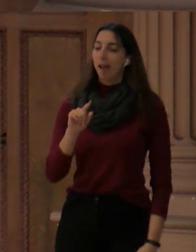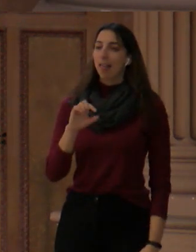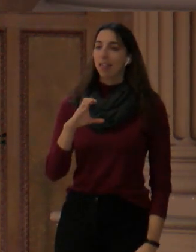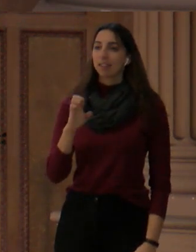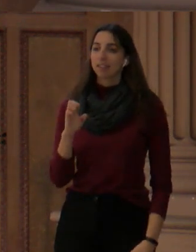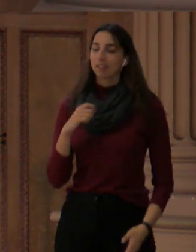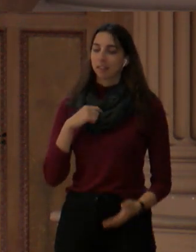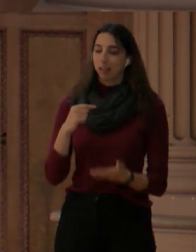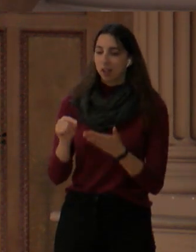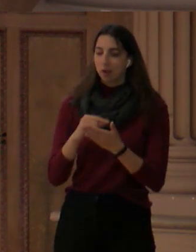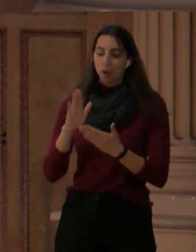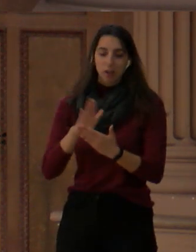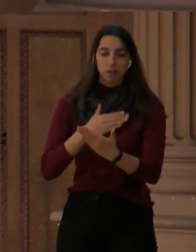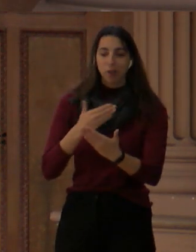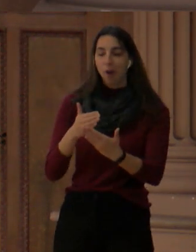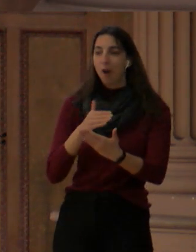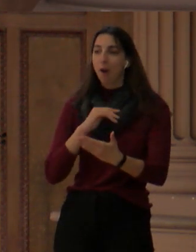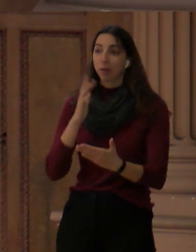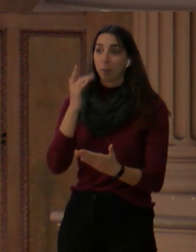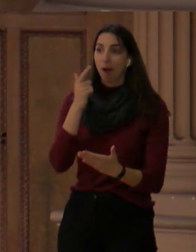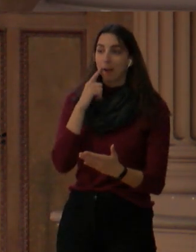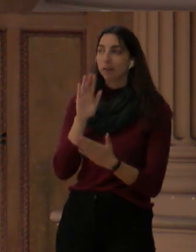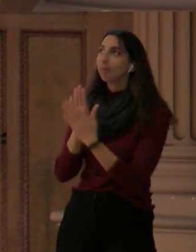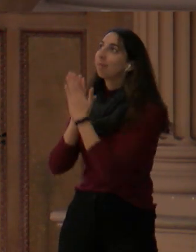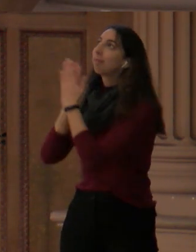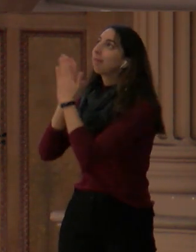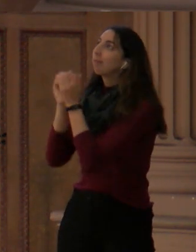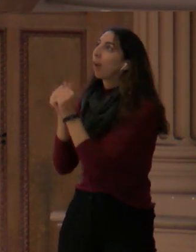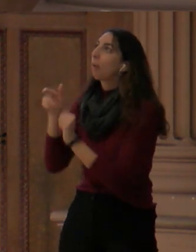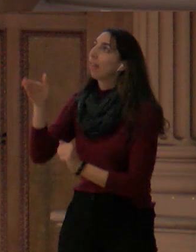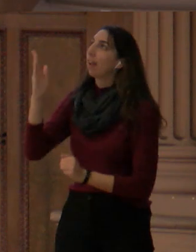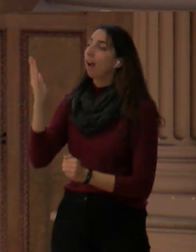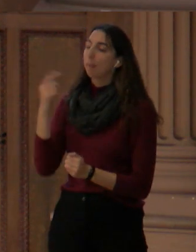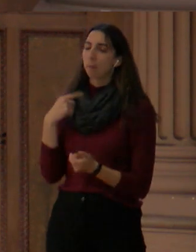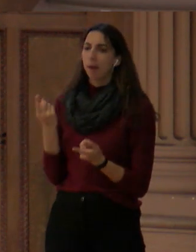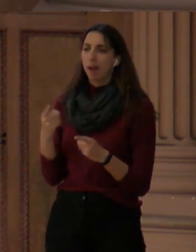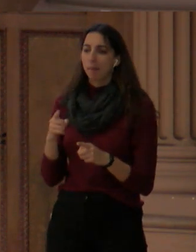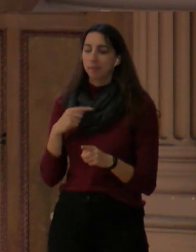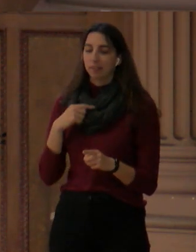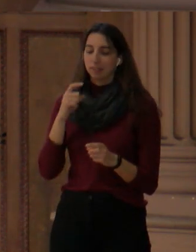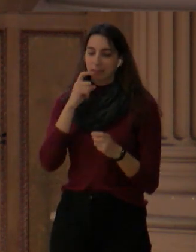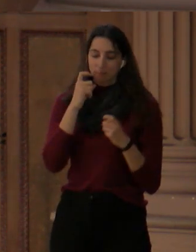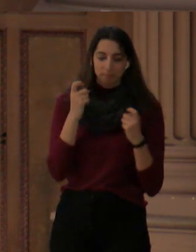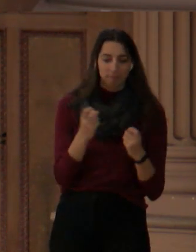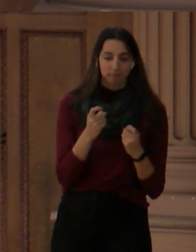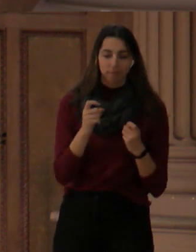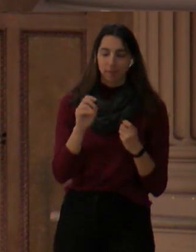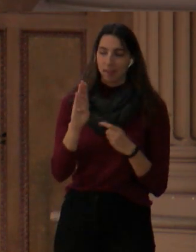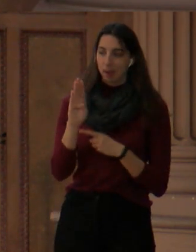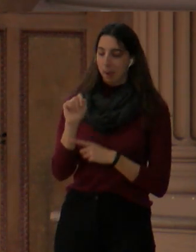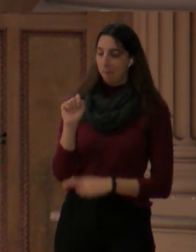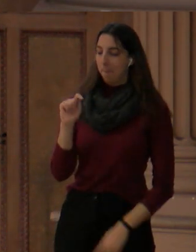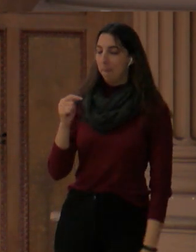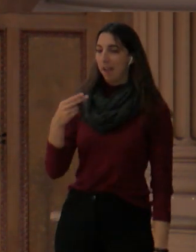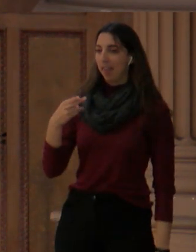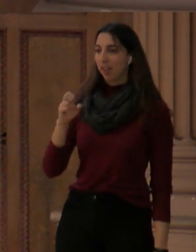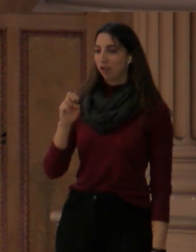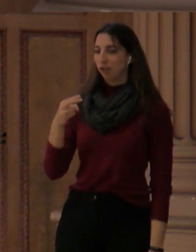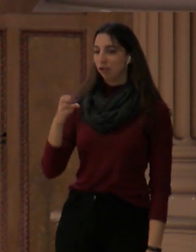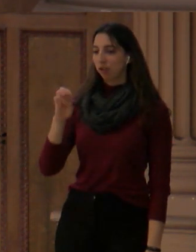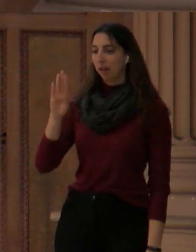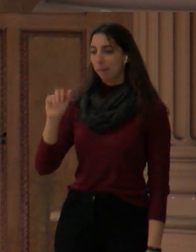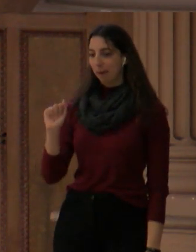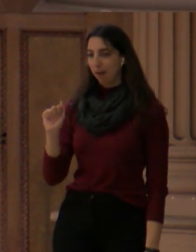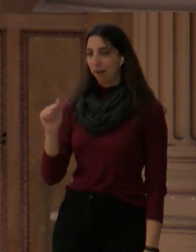psalms because he's a man after God's own heart. But he sins. He abuses his power. He takes Bathsheba. Things begin to unravel. He